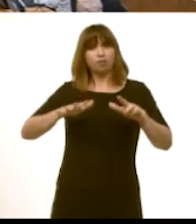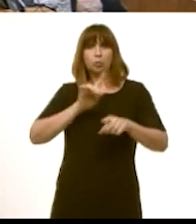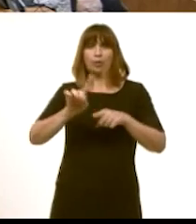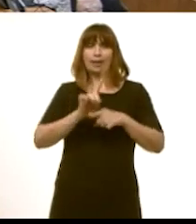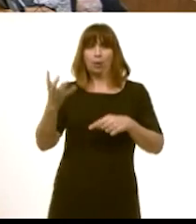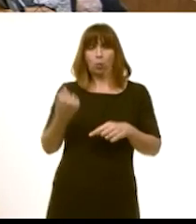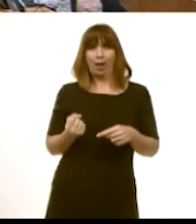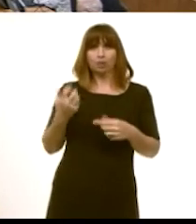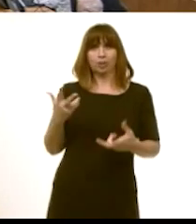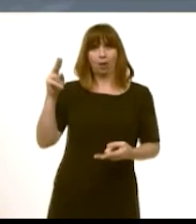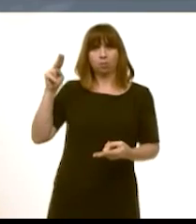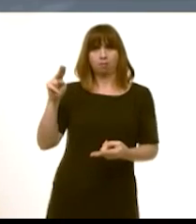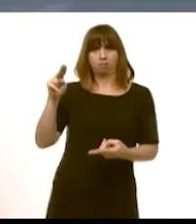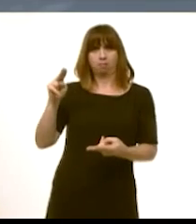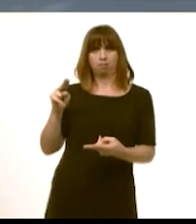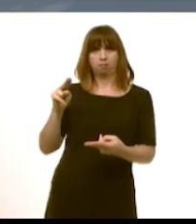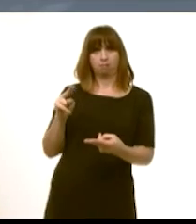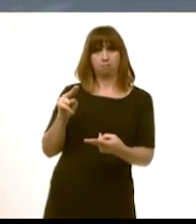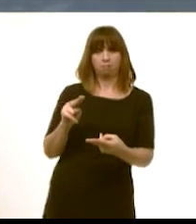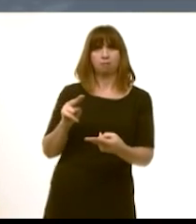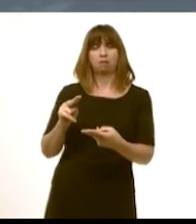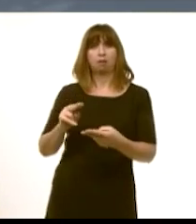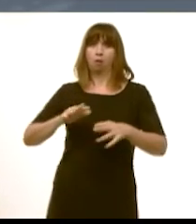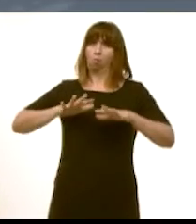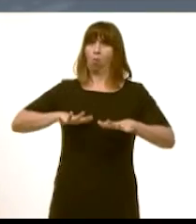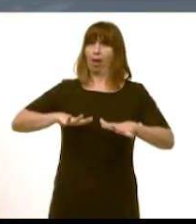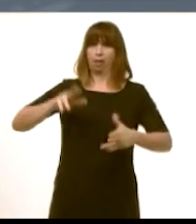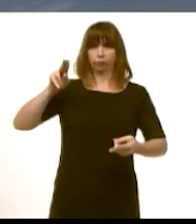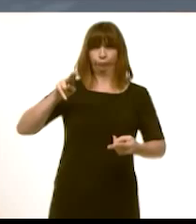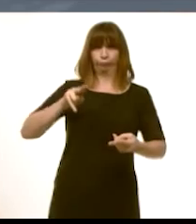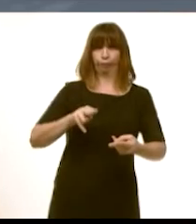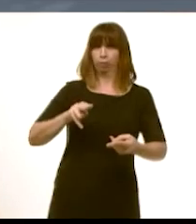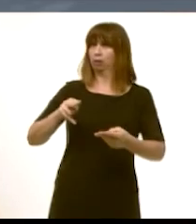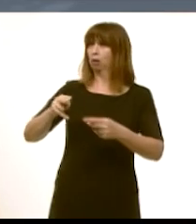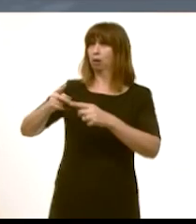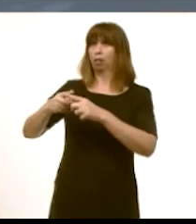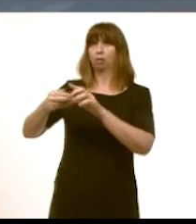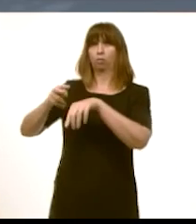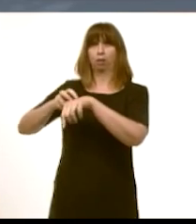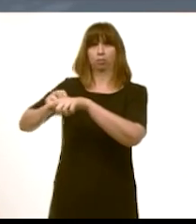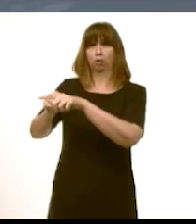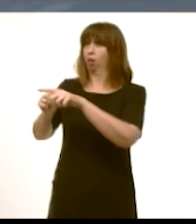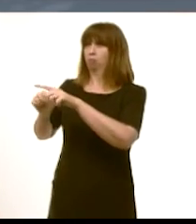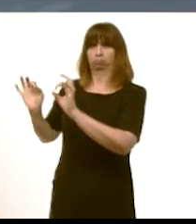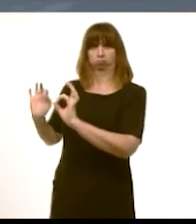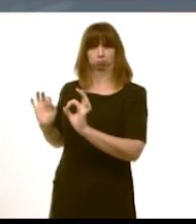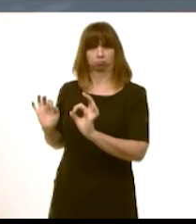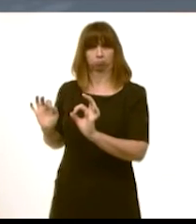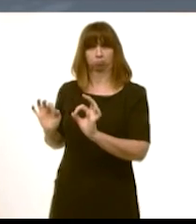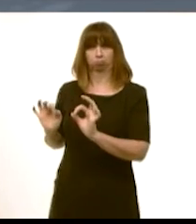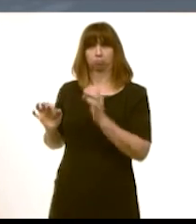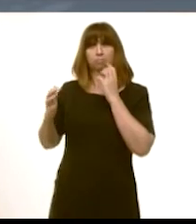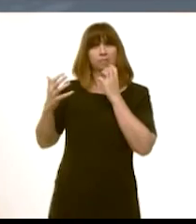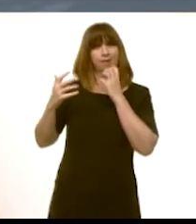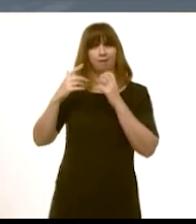were falling. In fact, Wales was the only part of the UK to show a decrease. Now, the northwest of England, a region often compared